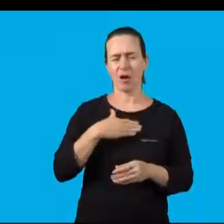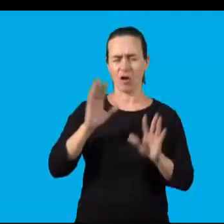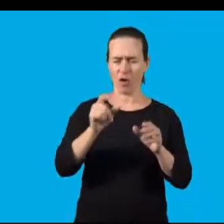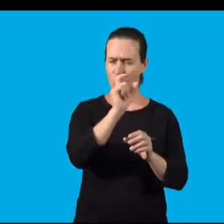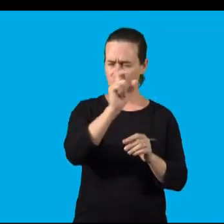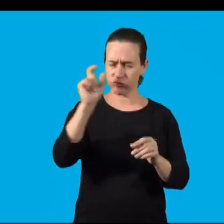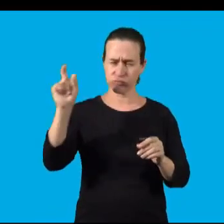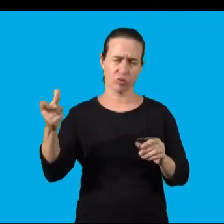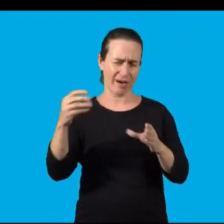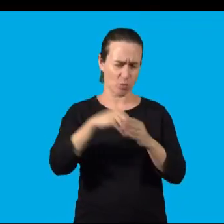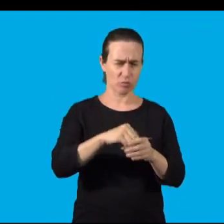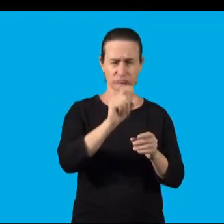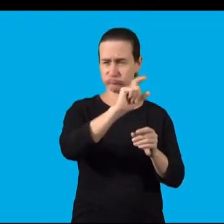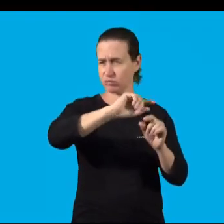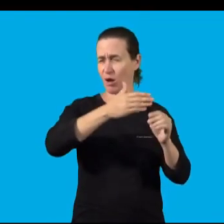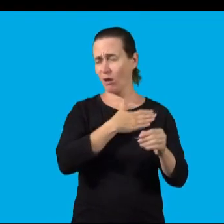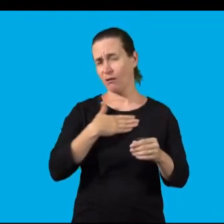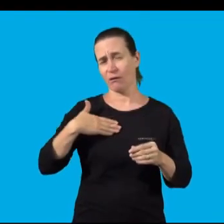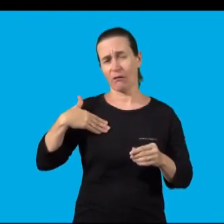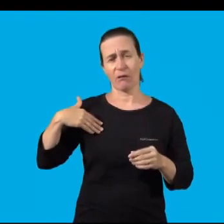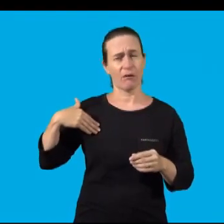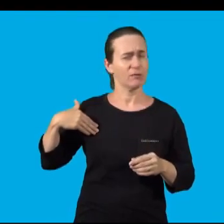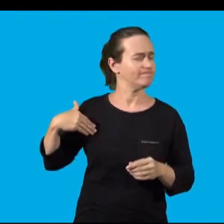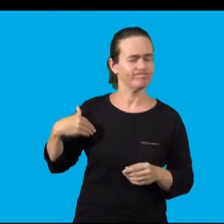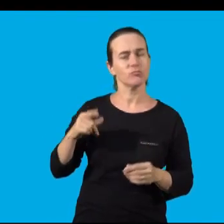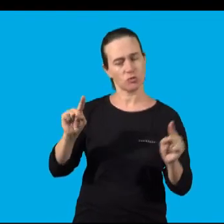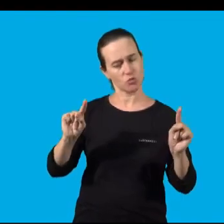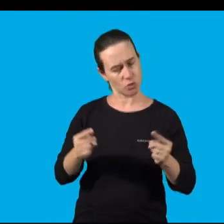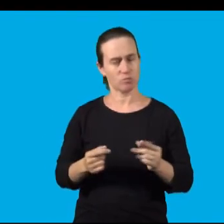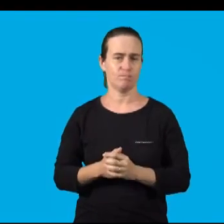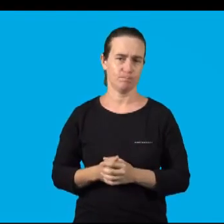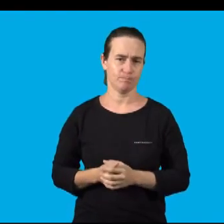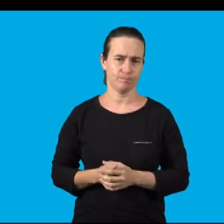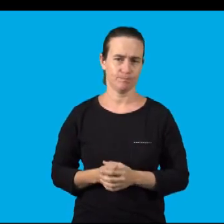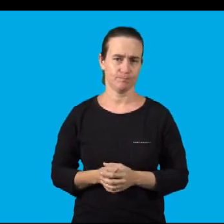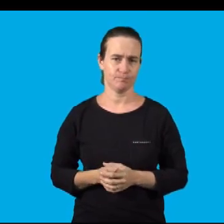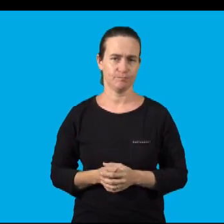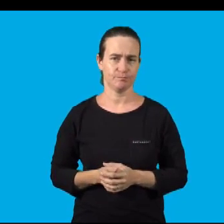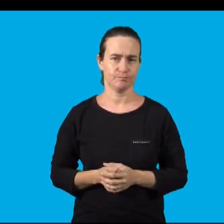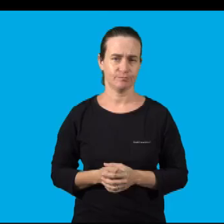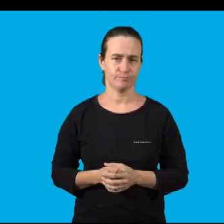worded, muddled response. Be distinct and precise.